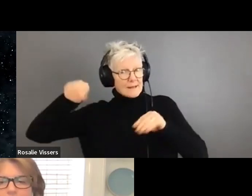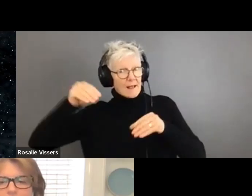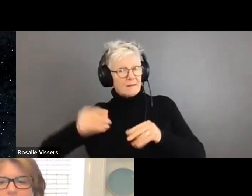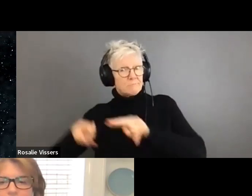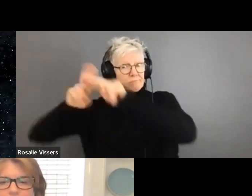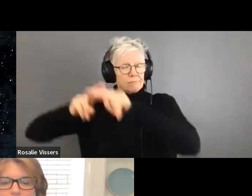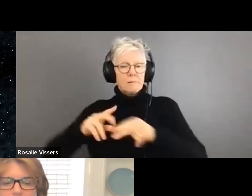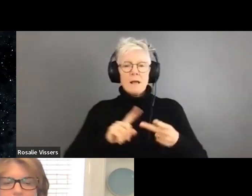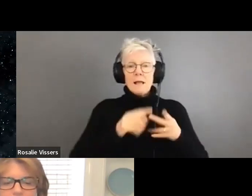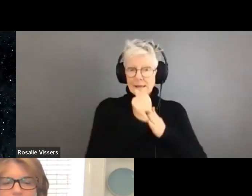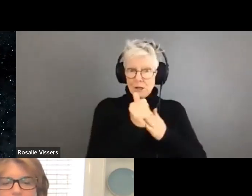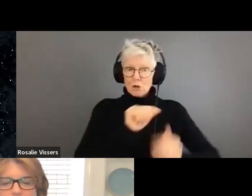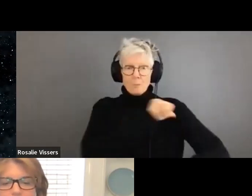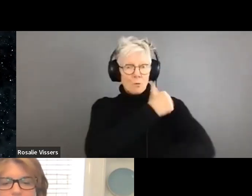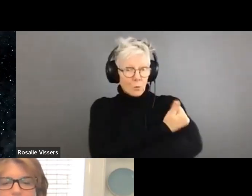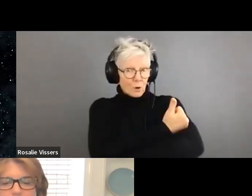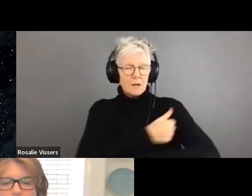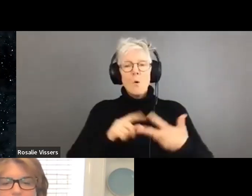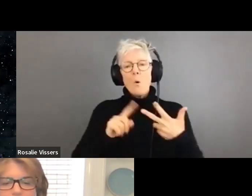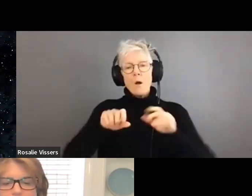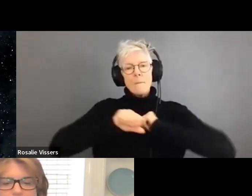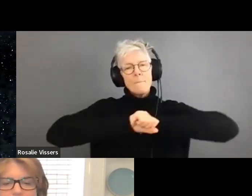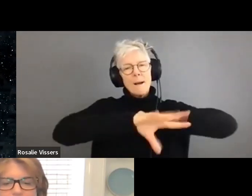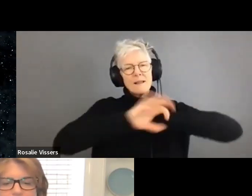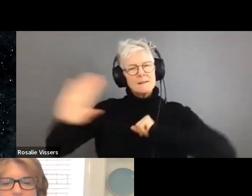leadership authority, or publicity.